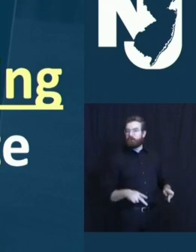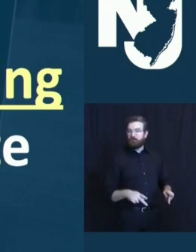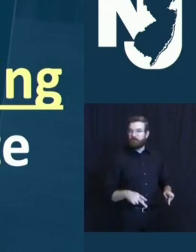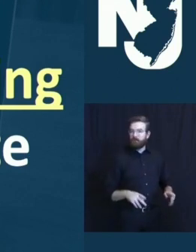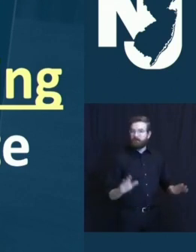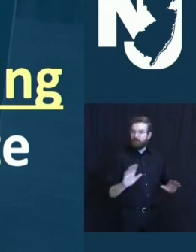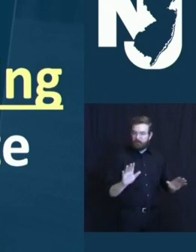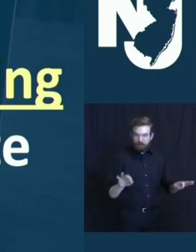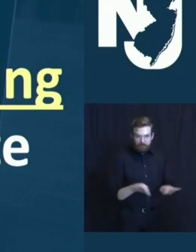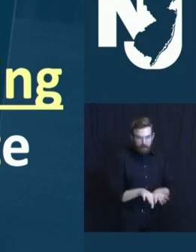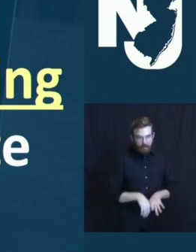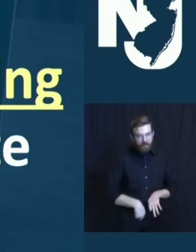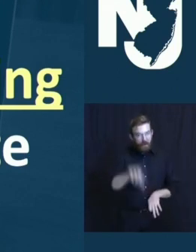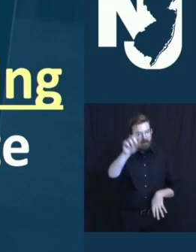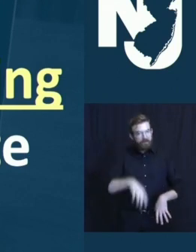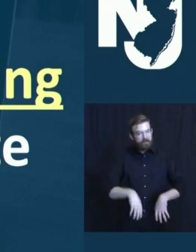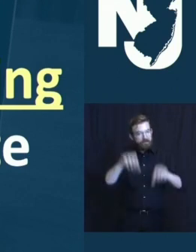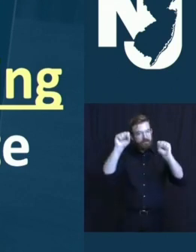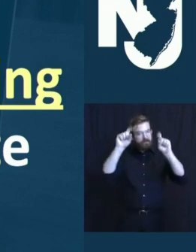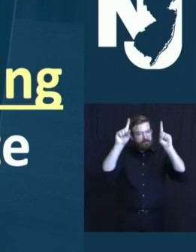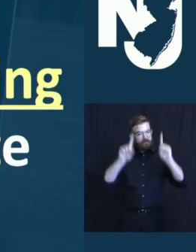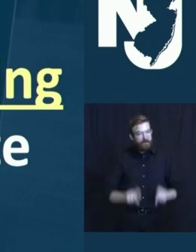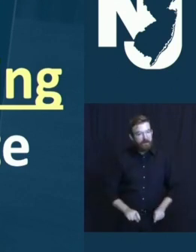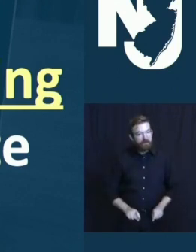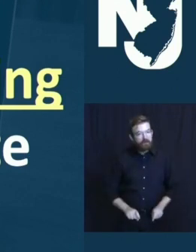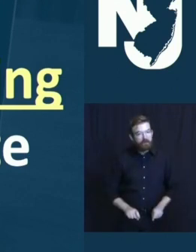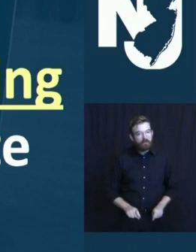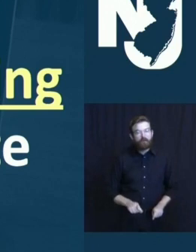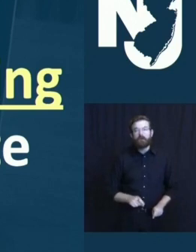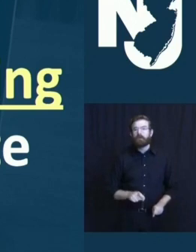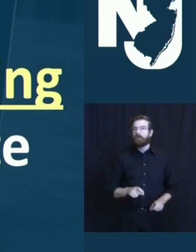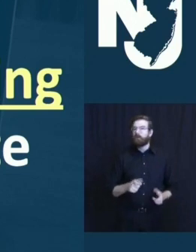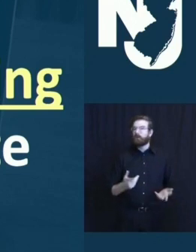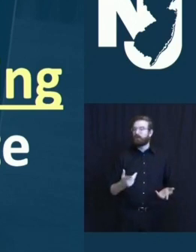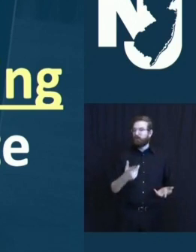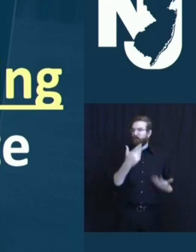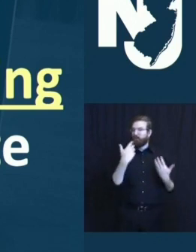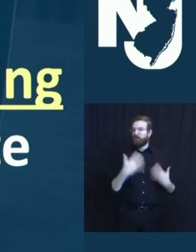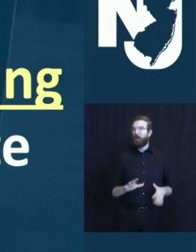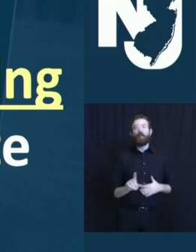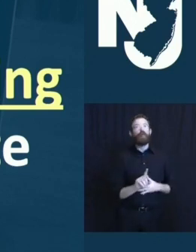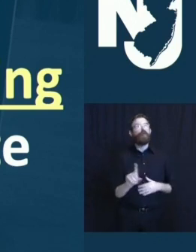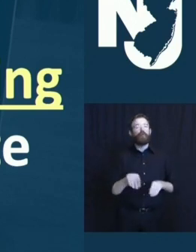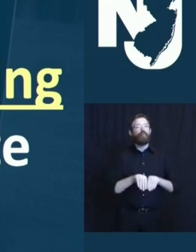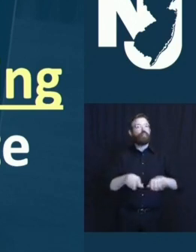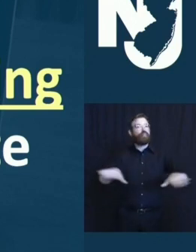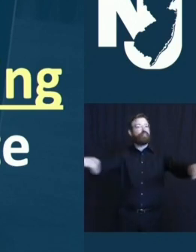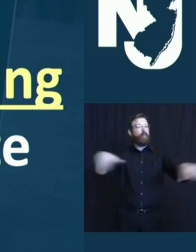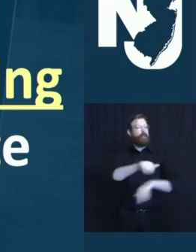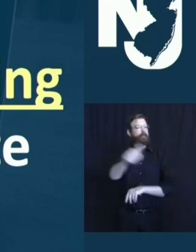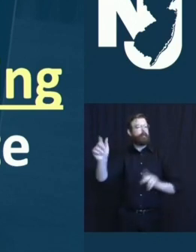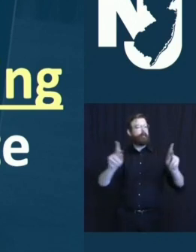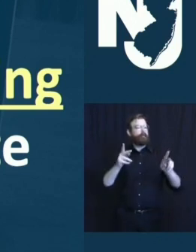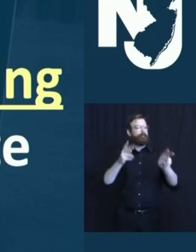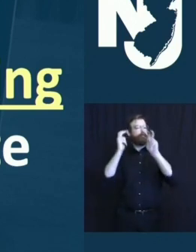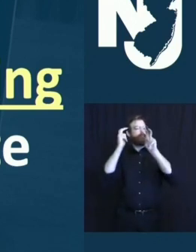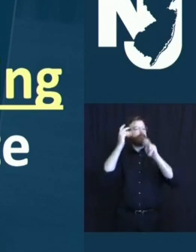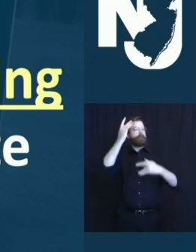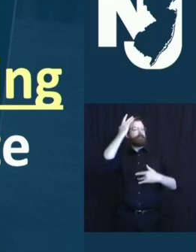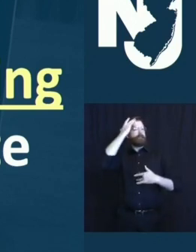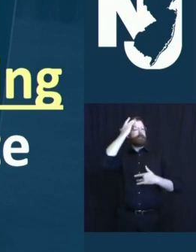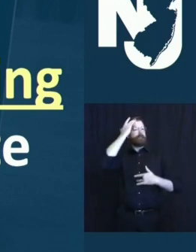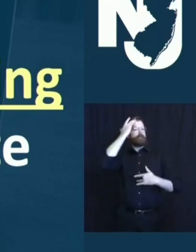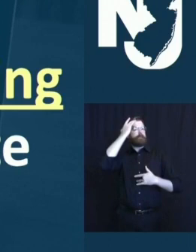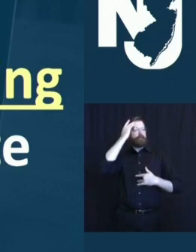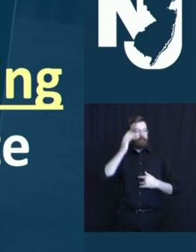way, 244 sites across the state where you can be tested for COVID-19. And on Monday, July